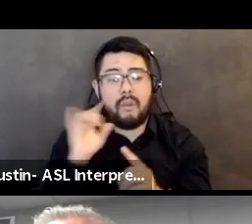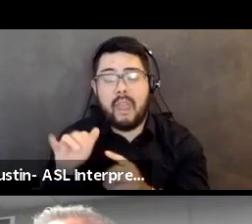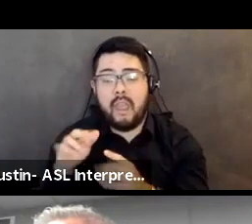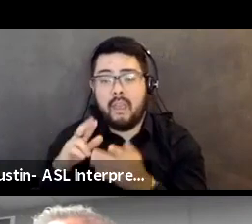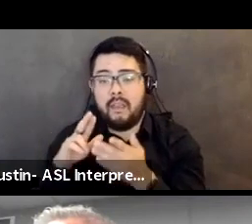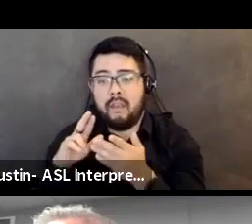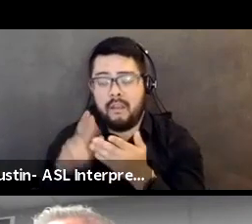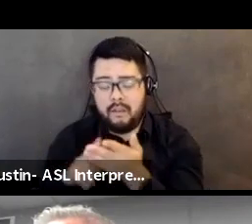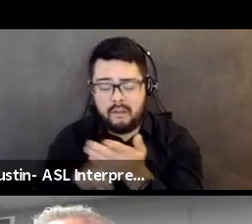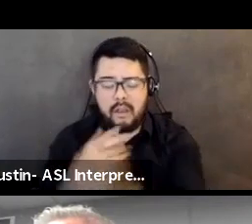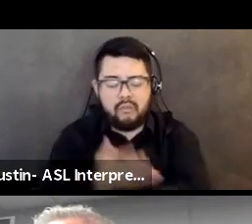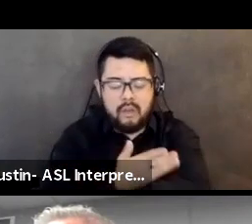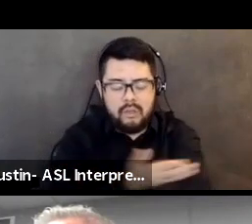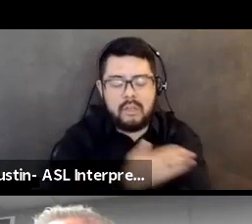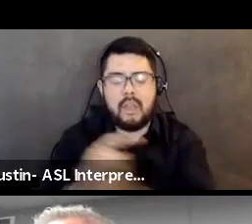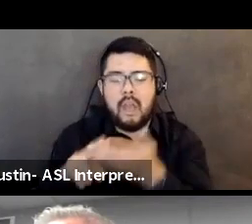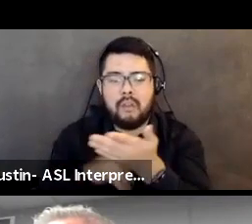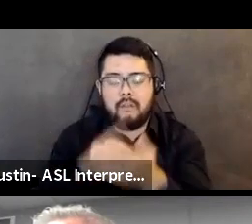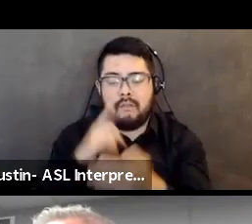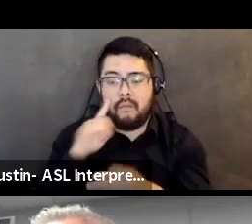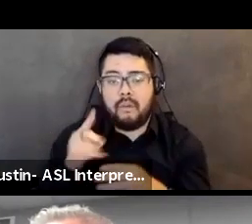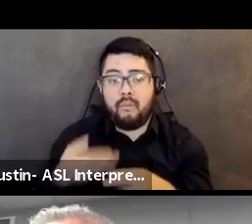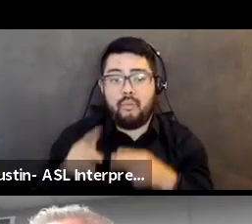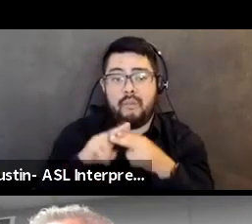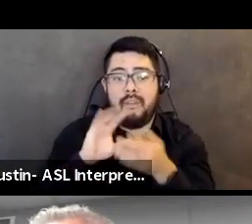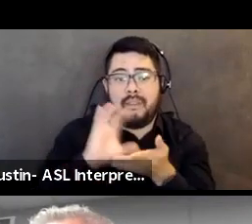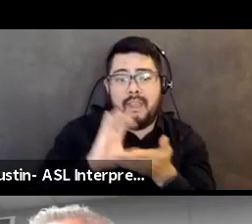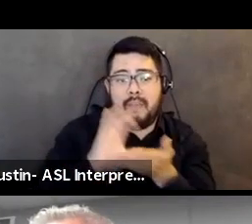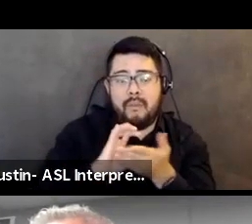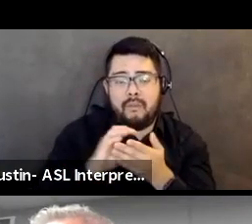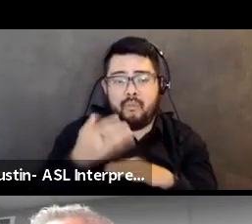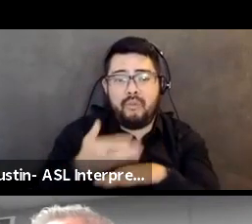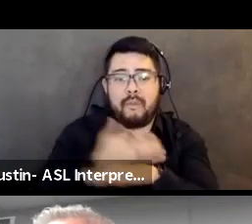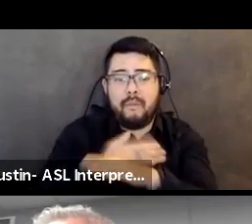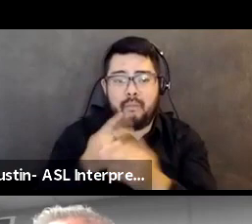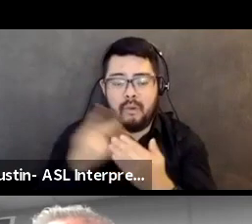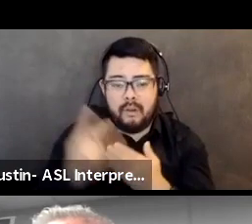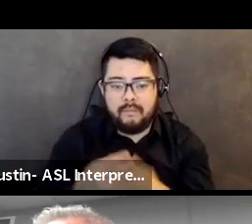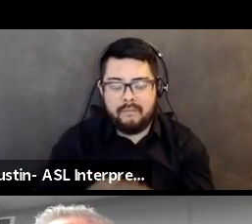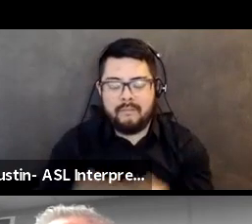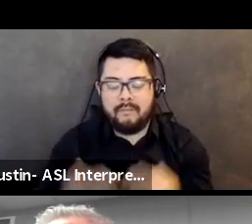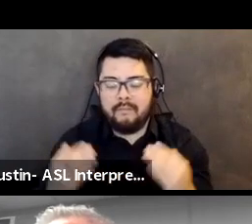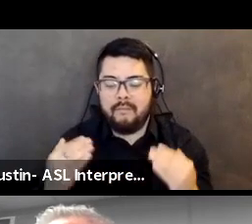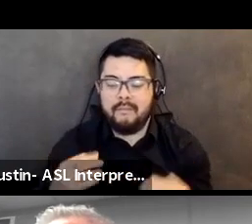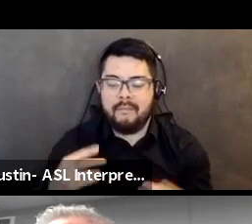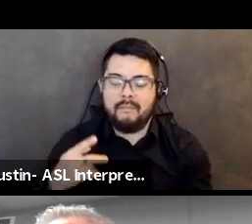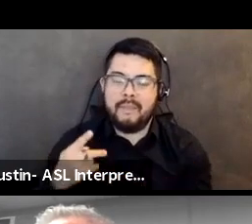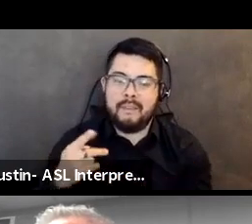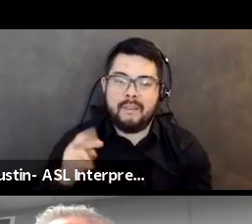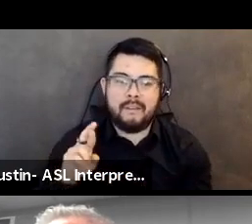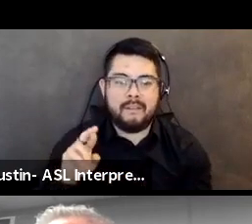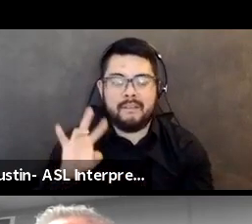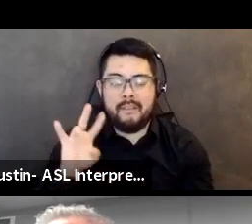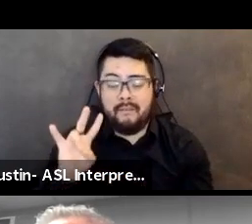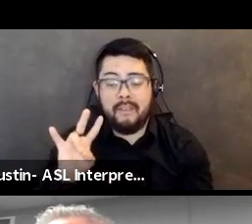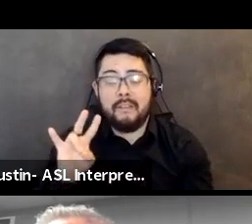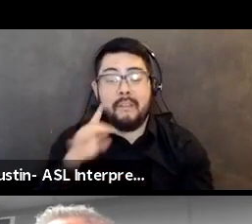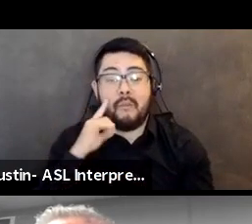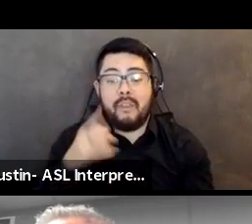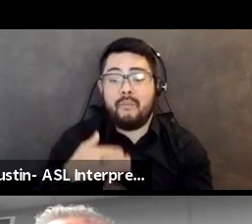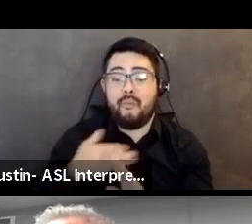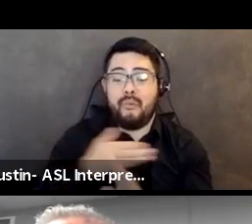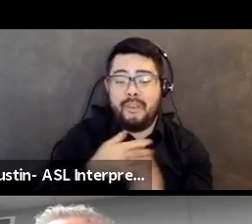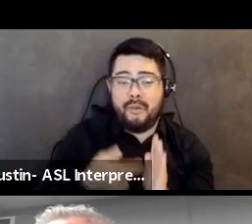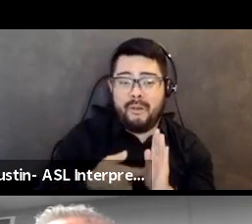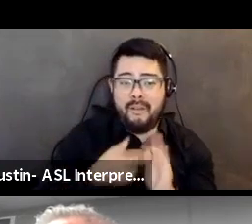for the board of education's capital improvement program seven is to authorize the pre-qualification